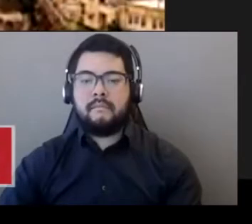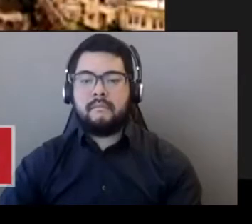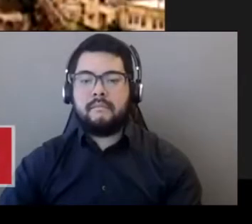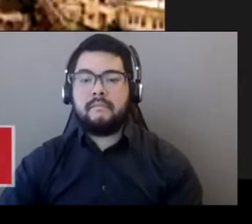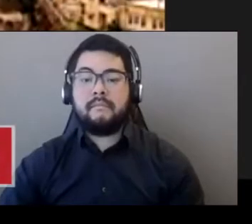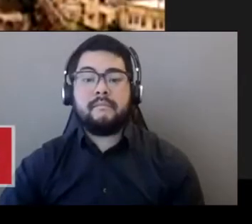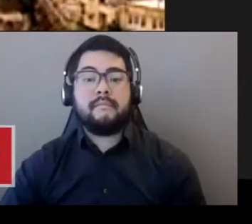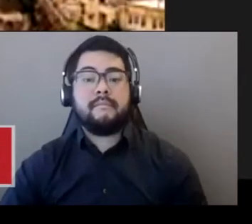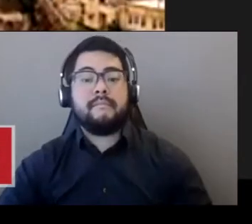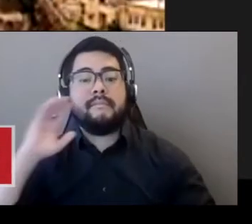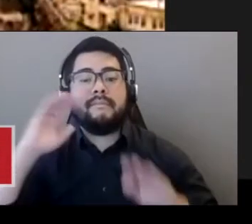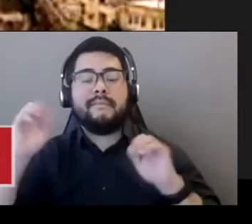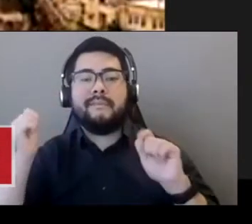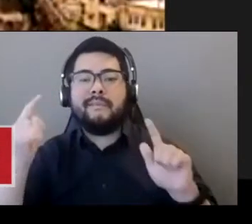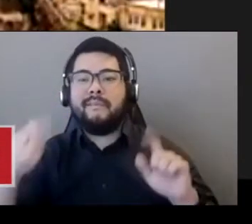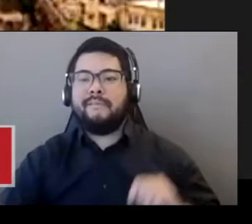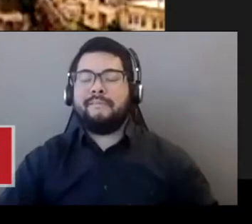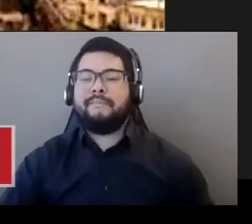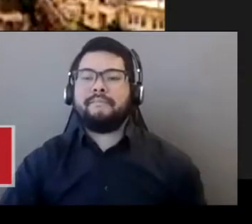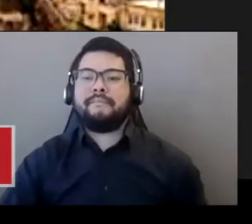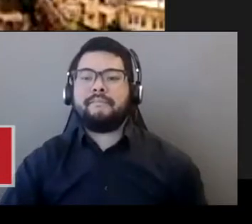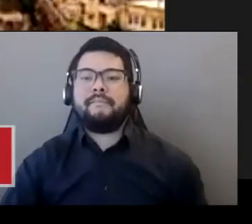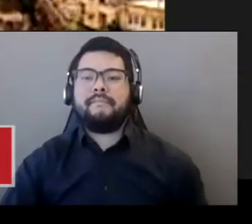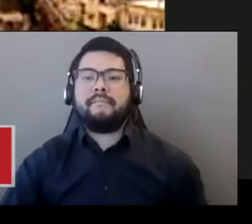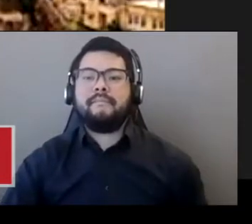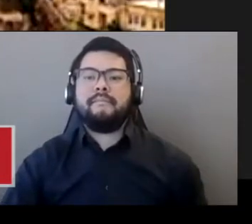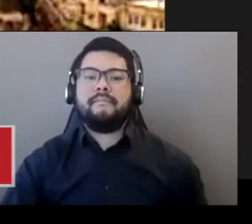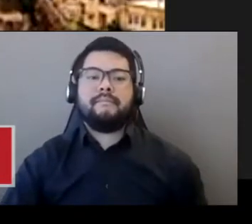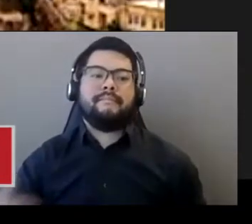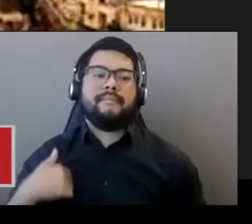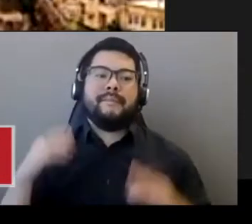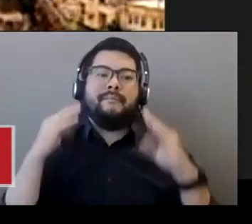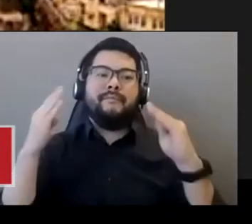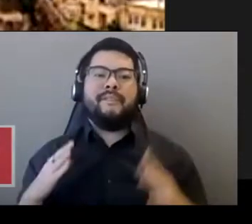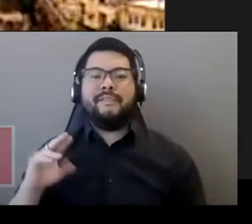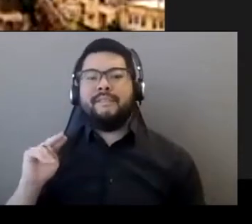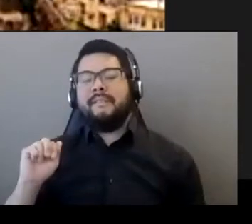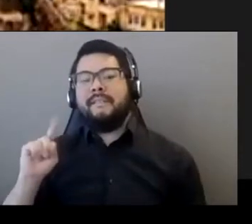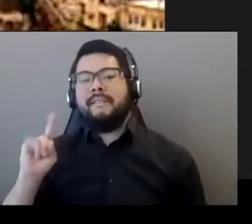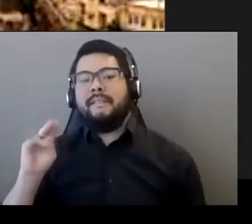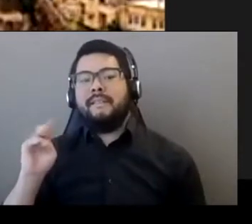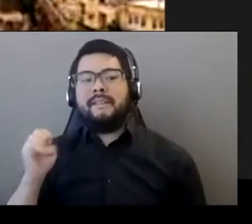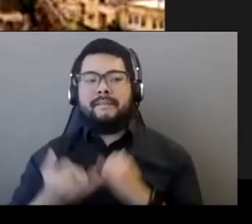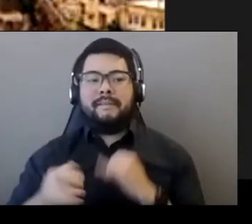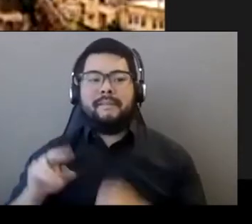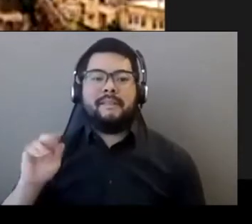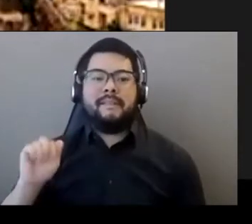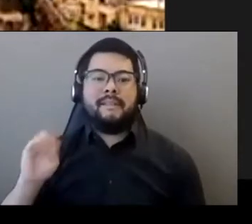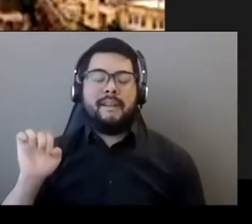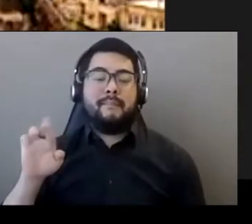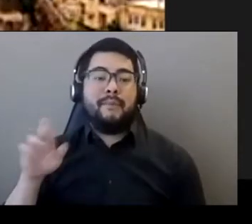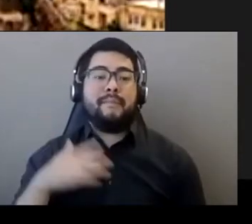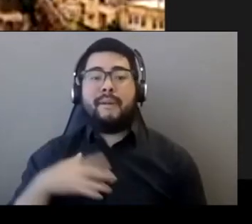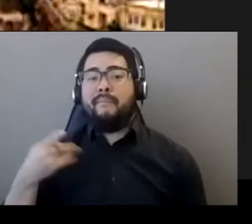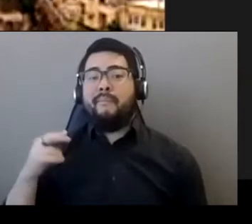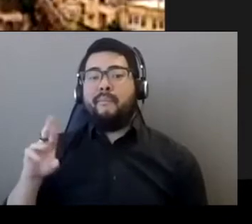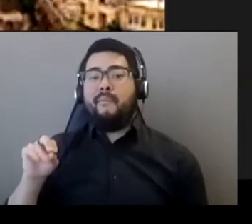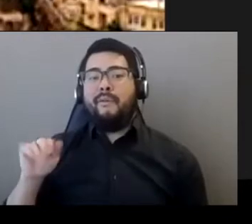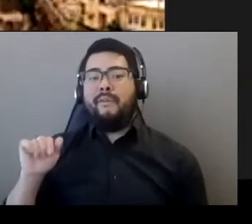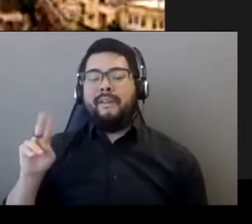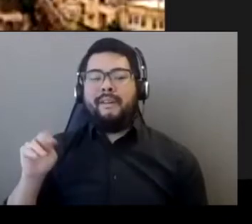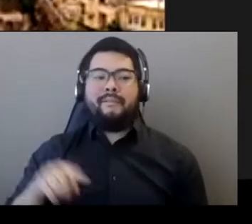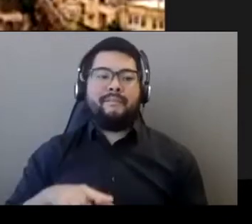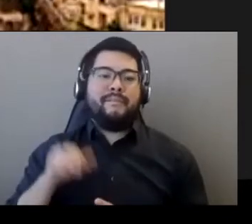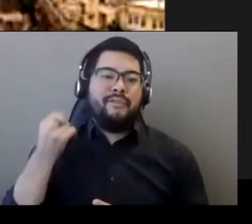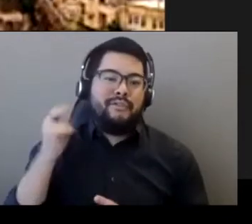Hello there. I am Professor Nadine Neber. My pronouns are she, her, hers. I have brown eyes and